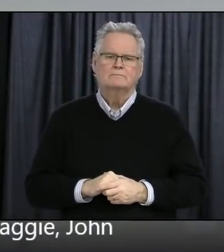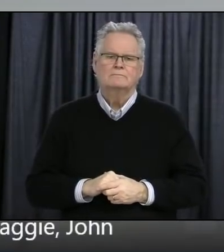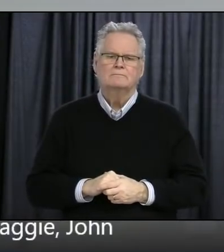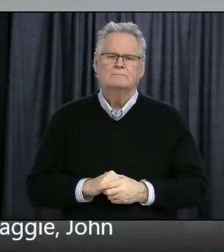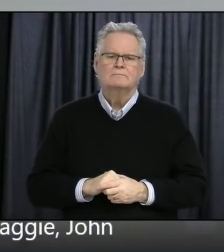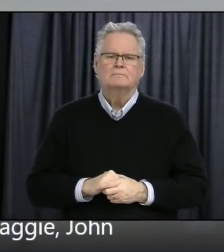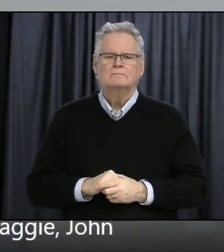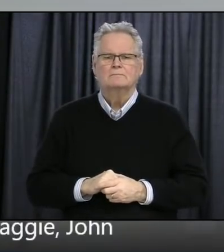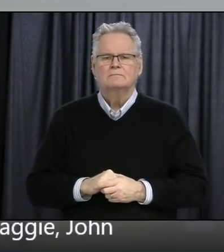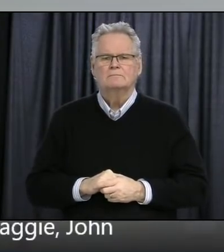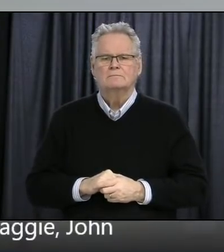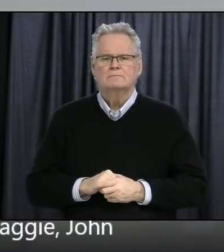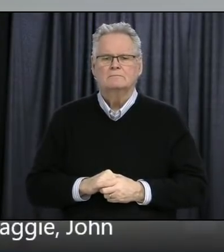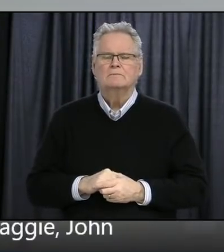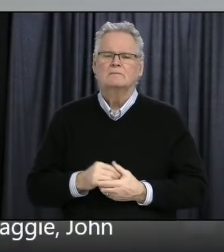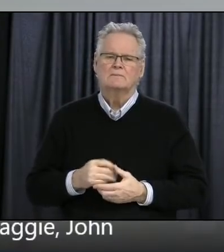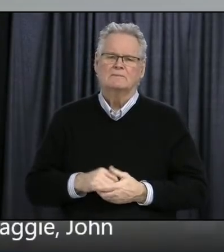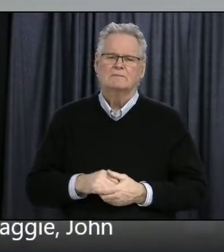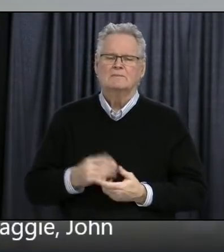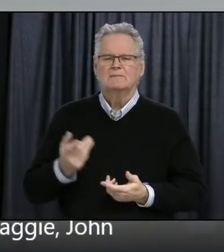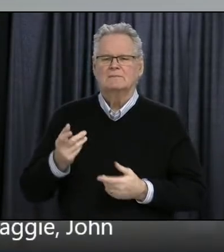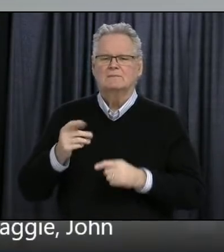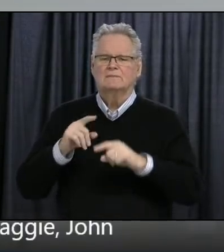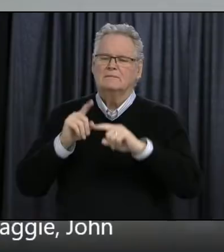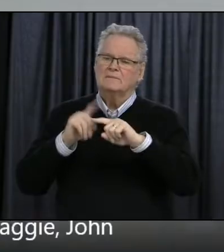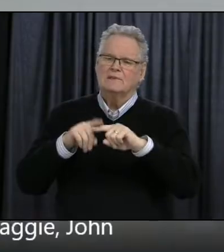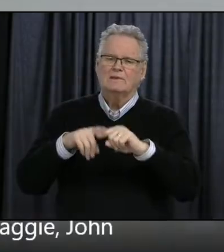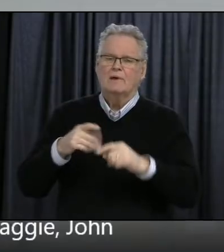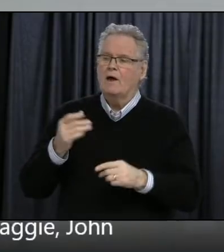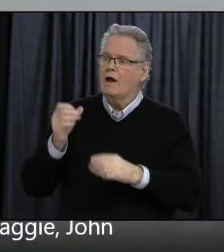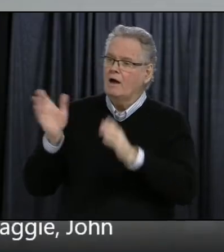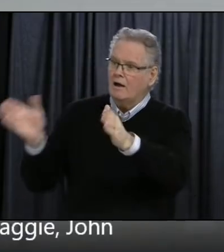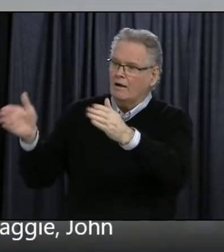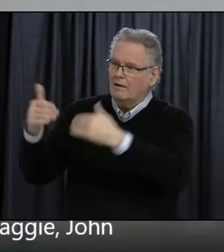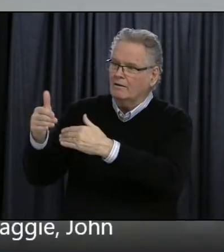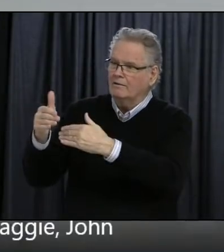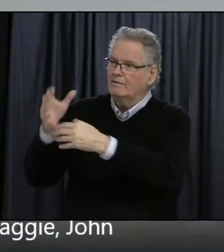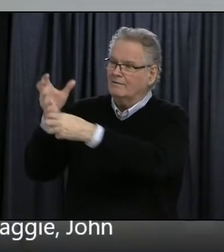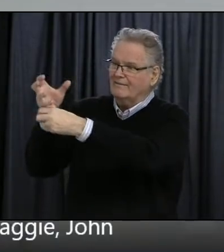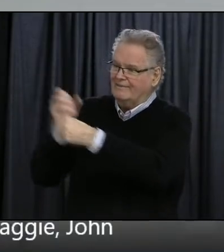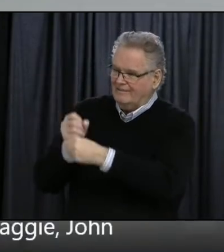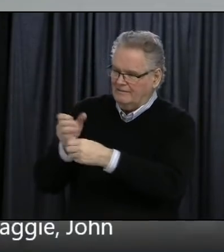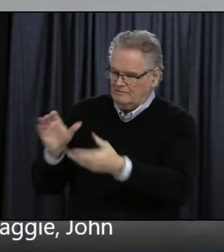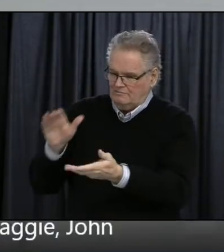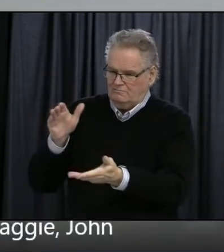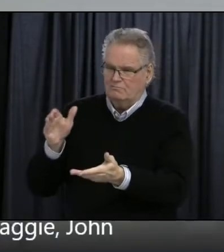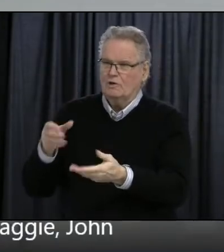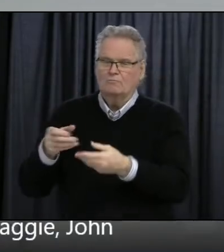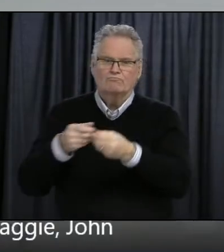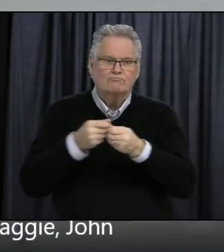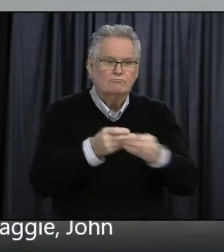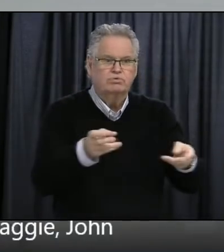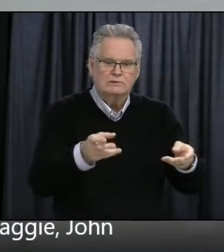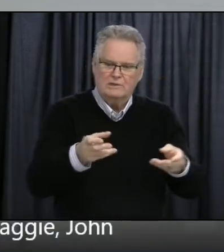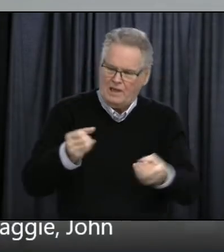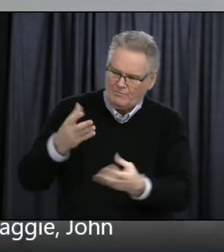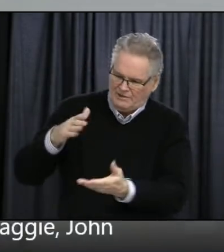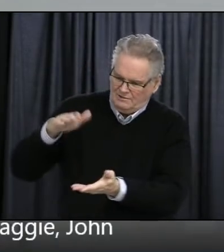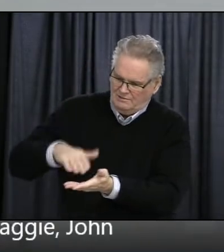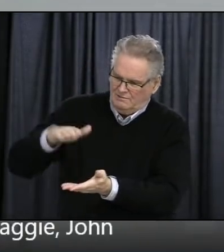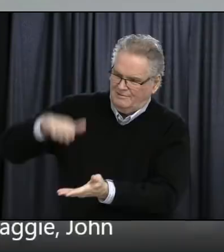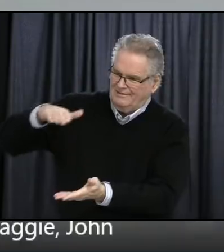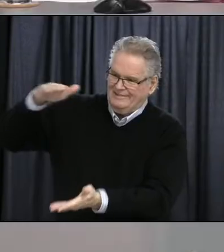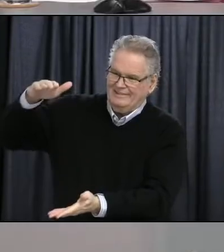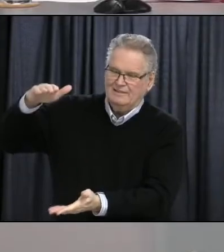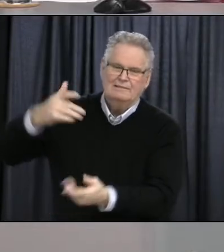supply, but certainly we can find you a daily average for when we do have vaccine to administer, and I'll get that for you.